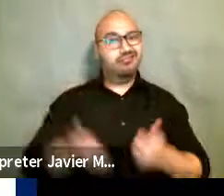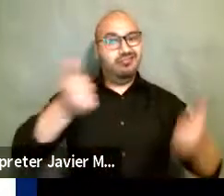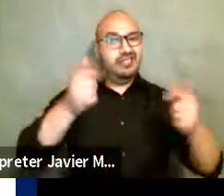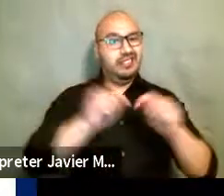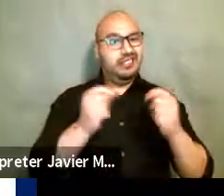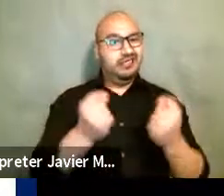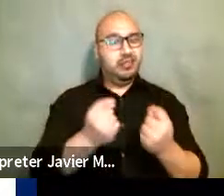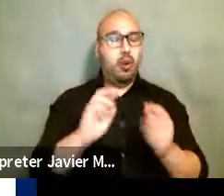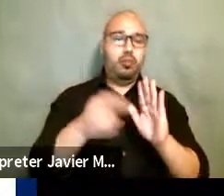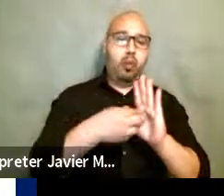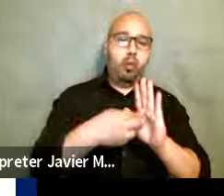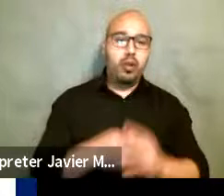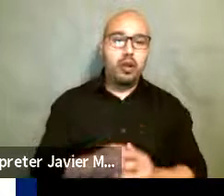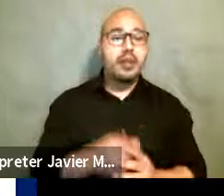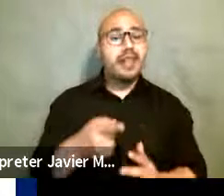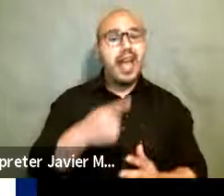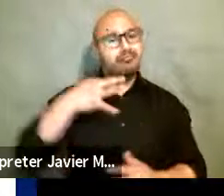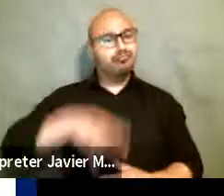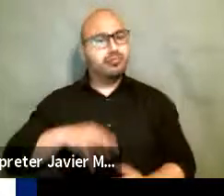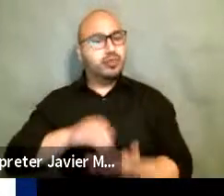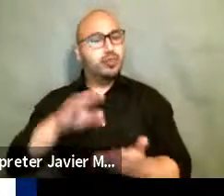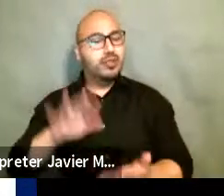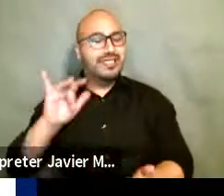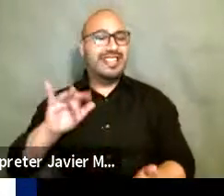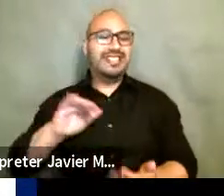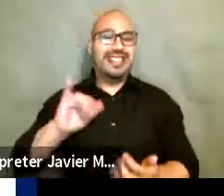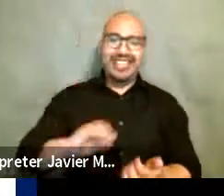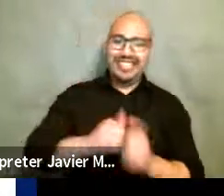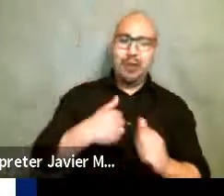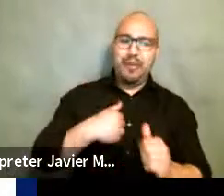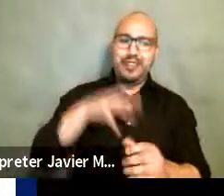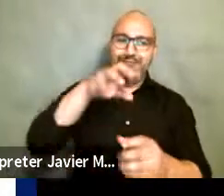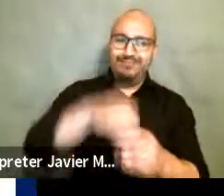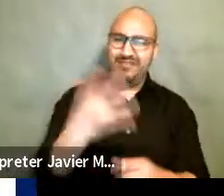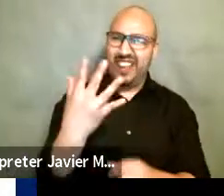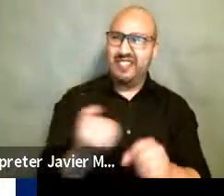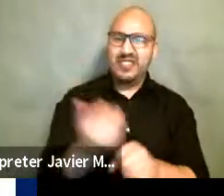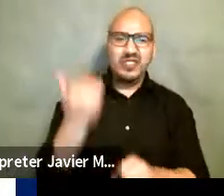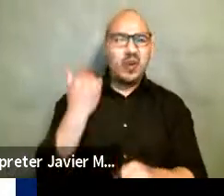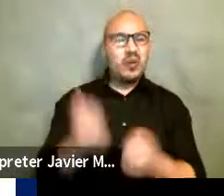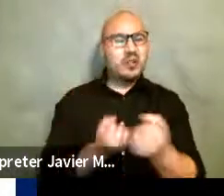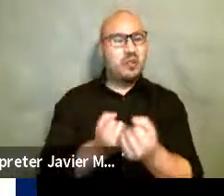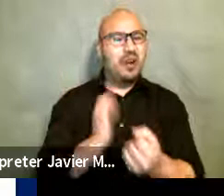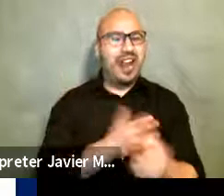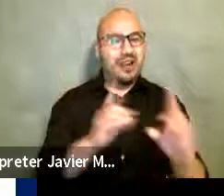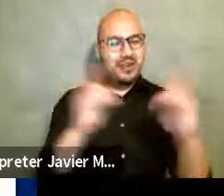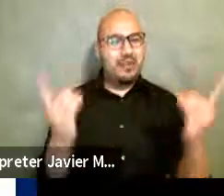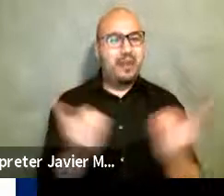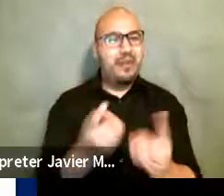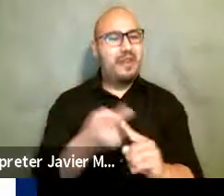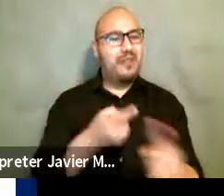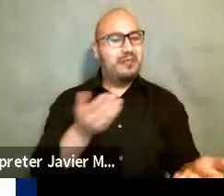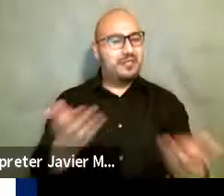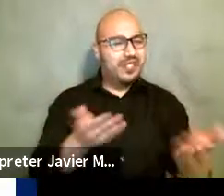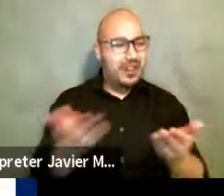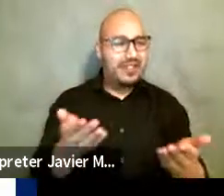for students. It's kind of how I got my start a little over 5 years ago, was by supporting one of our departments, from our service to